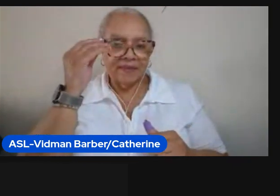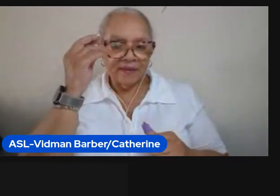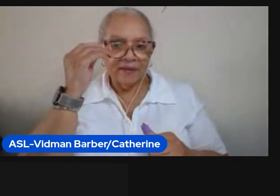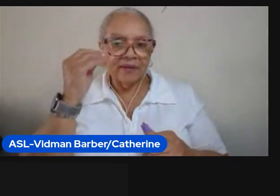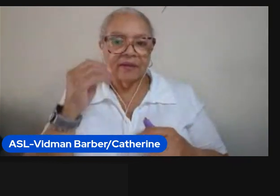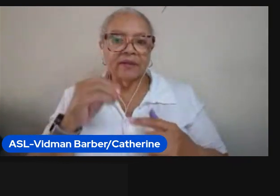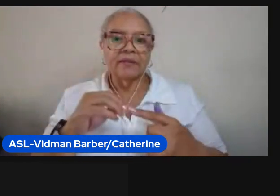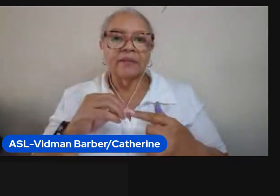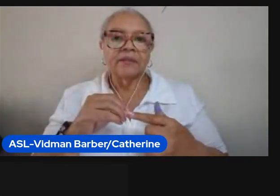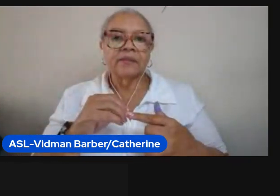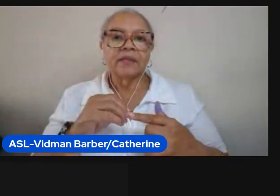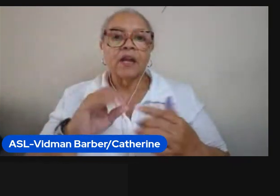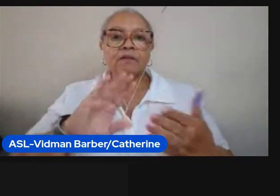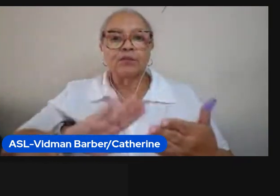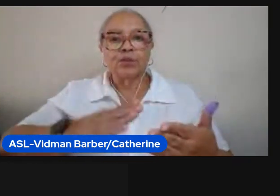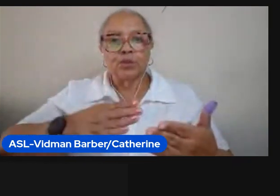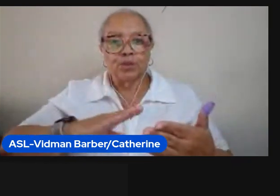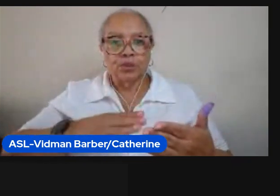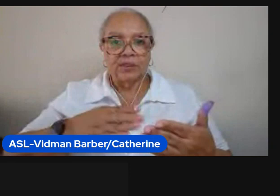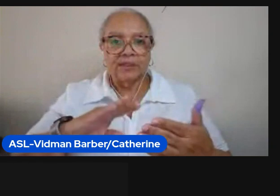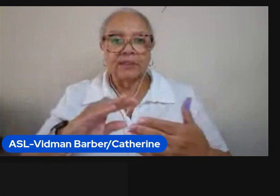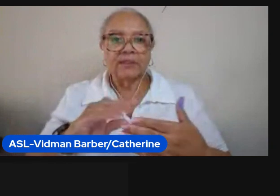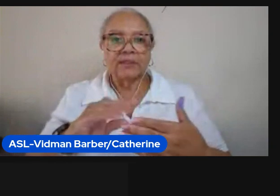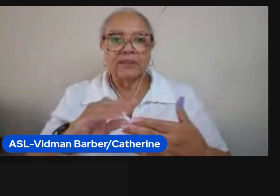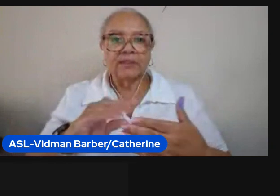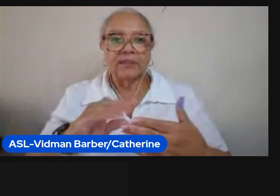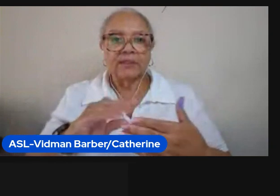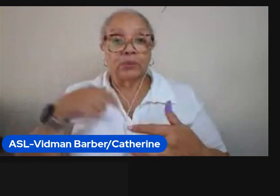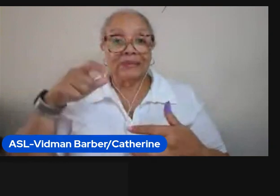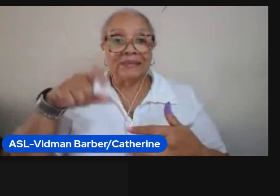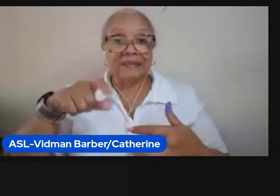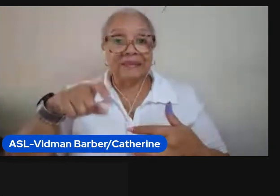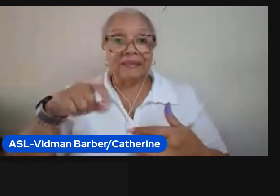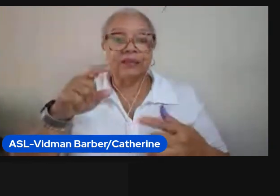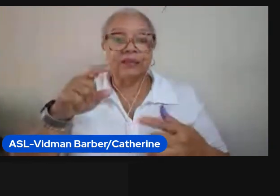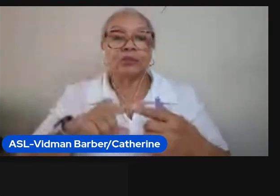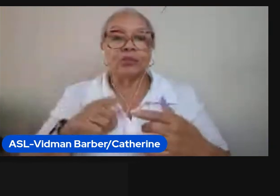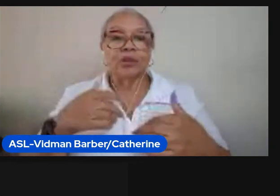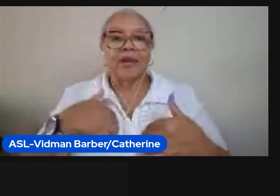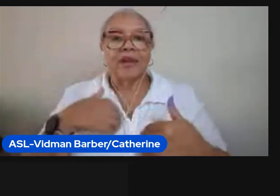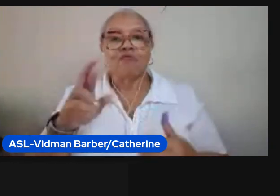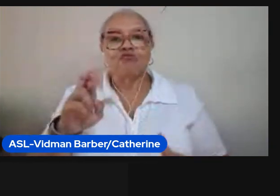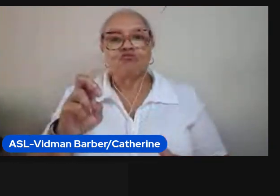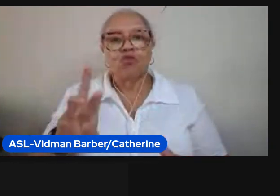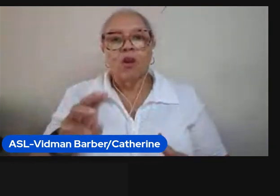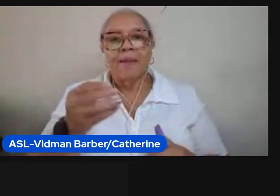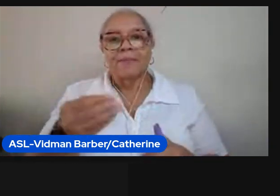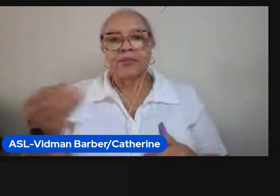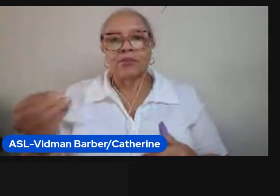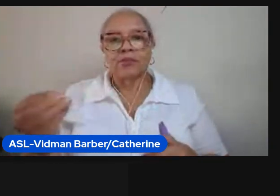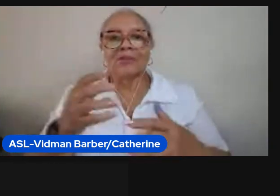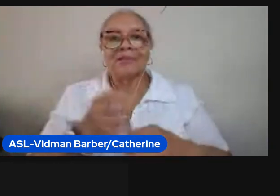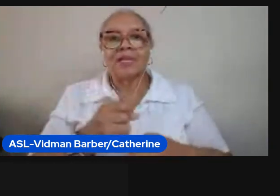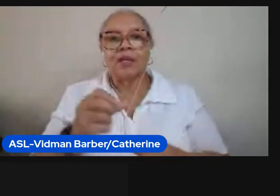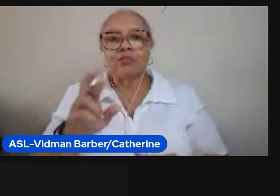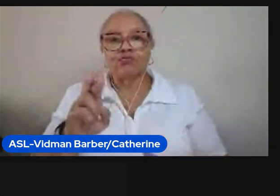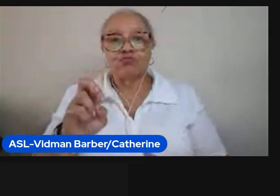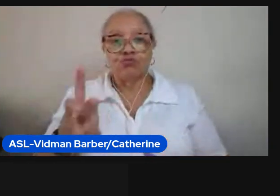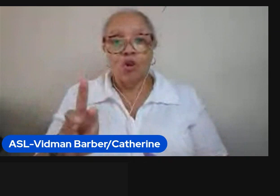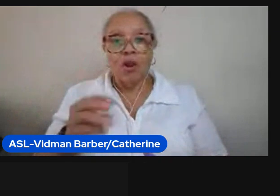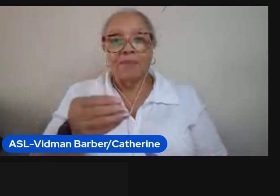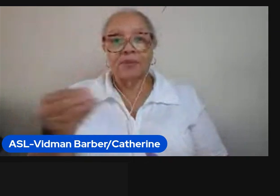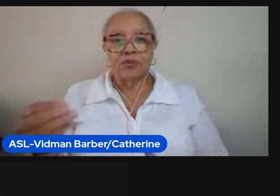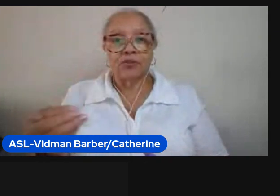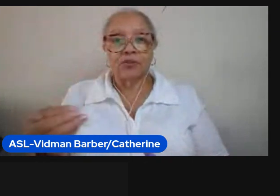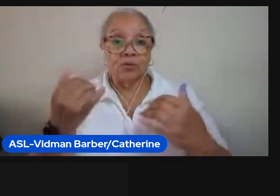um, cooking, we need to get the raw materials. And to get the raw materials, currently Africa